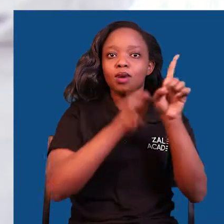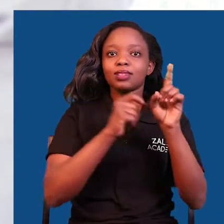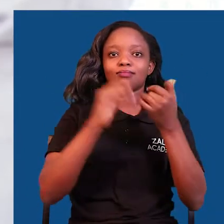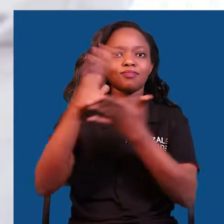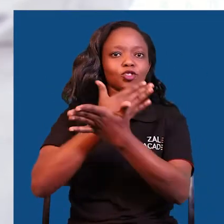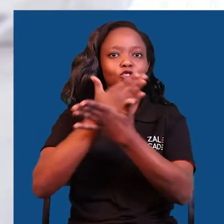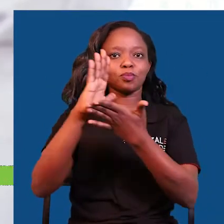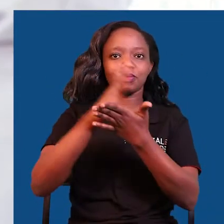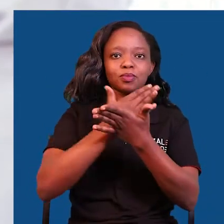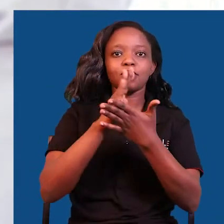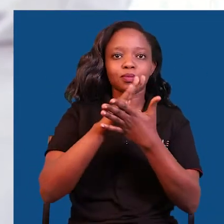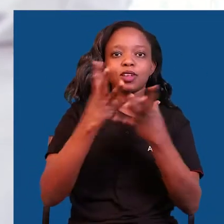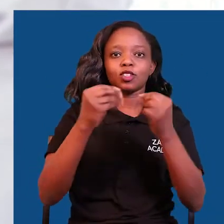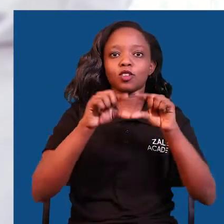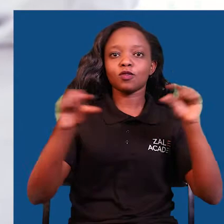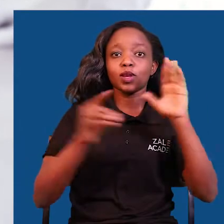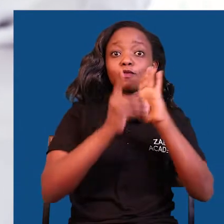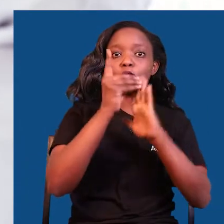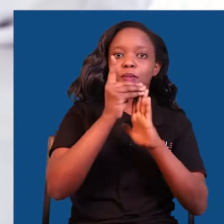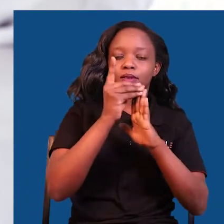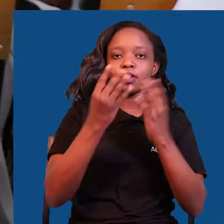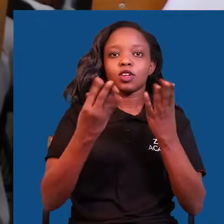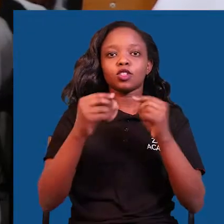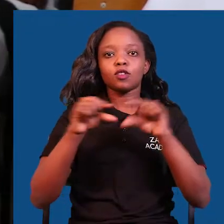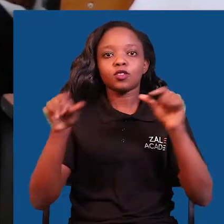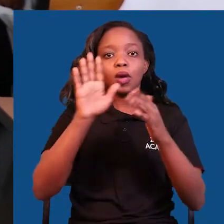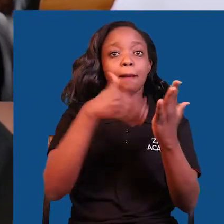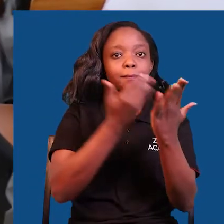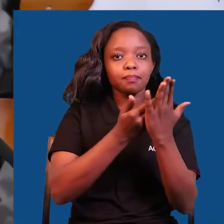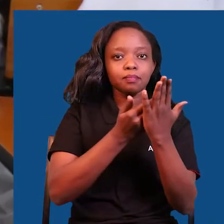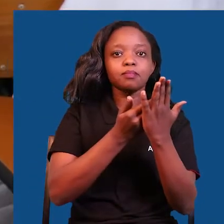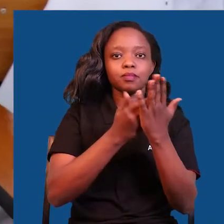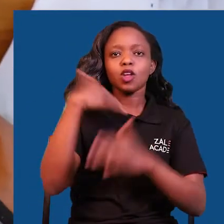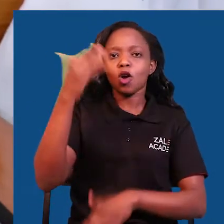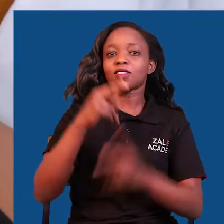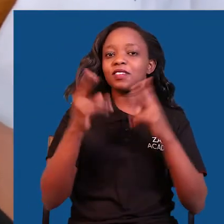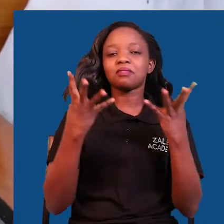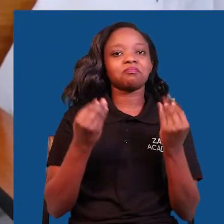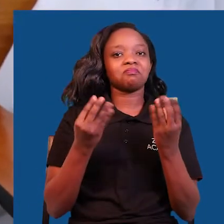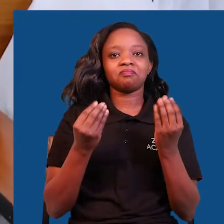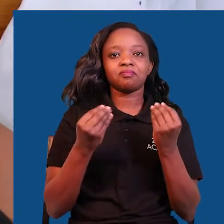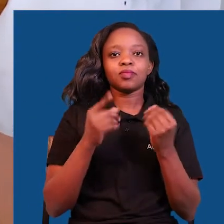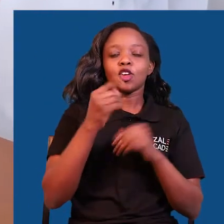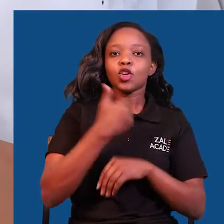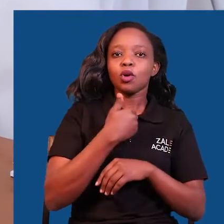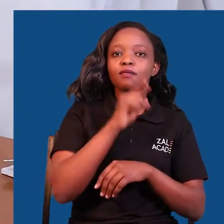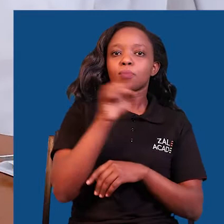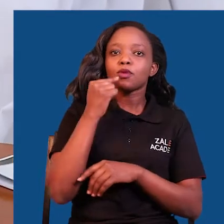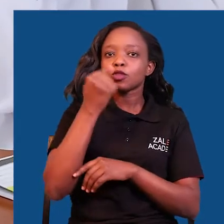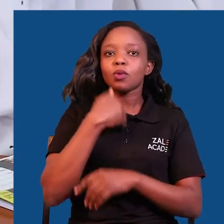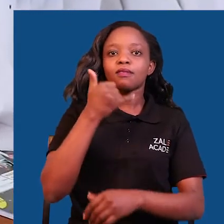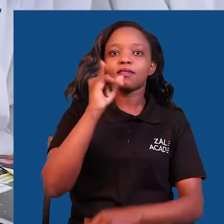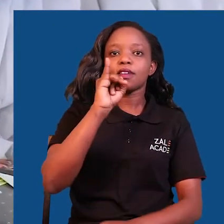being thrown around, software development, software applications. It's usually very simple. So you have